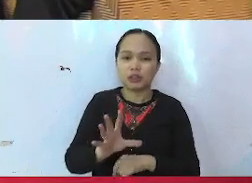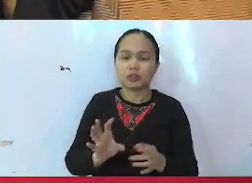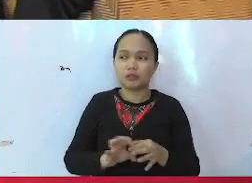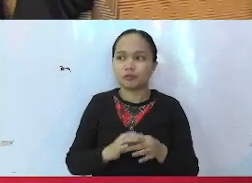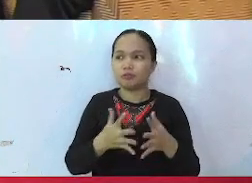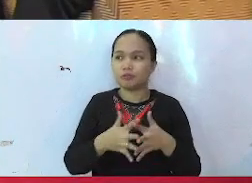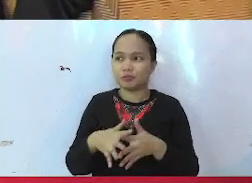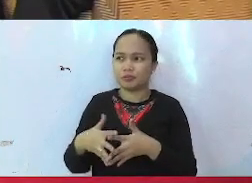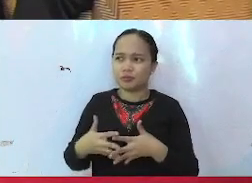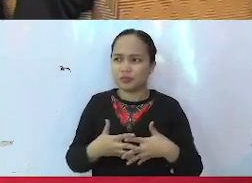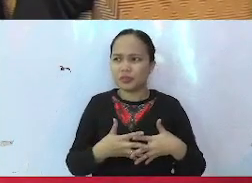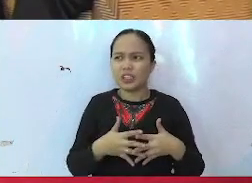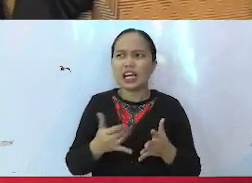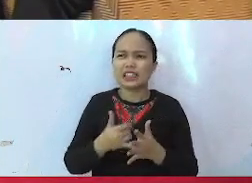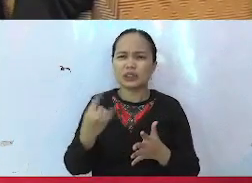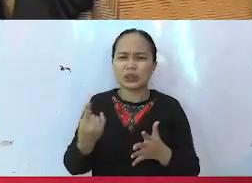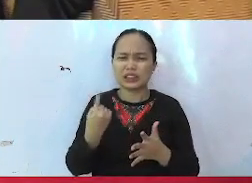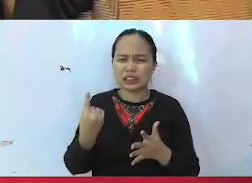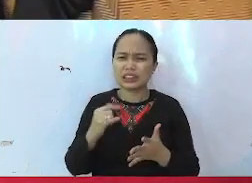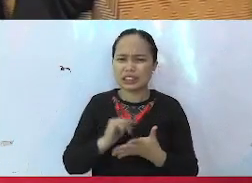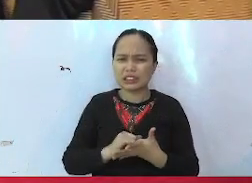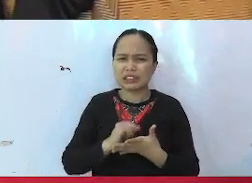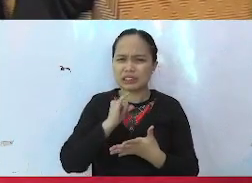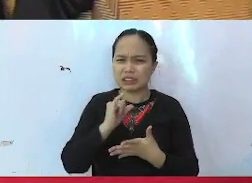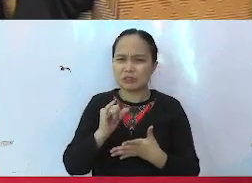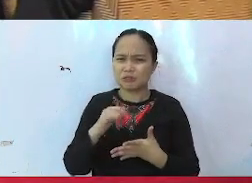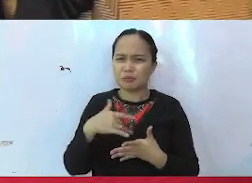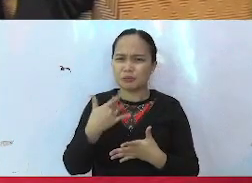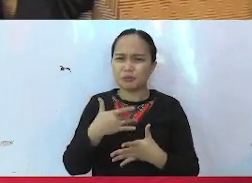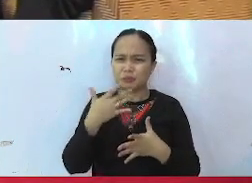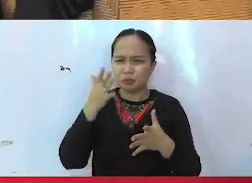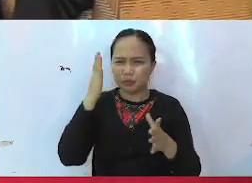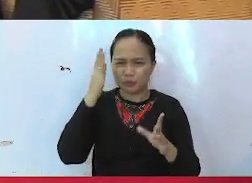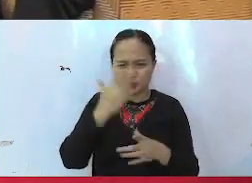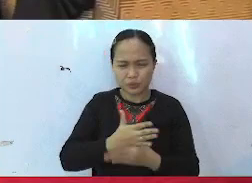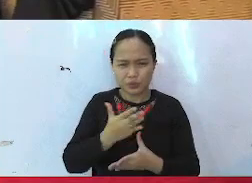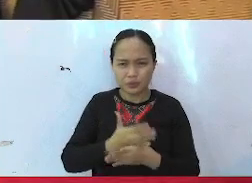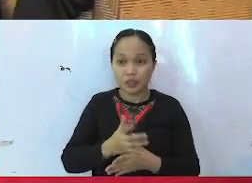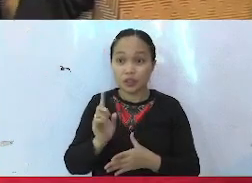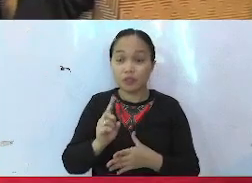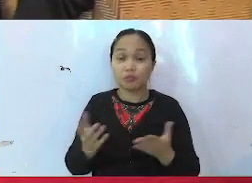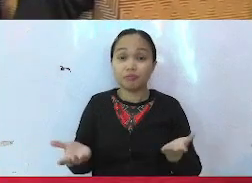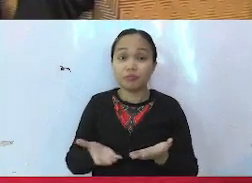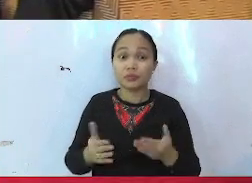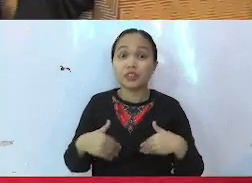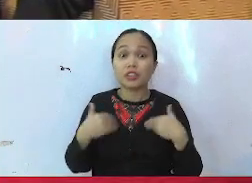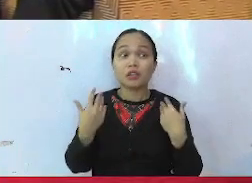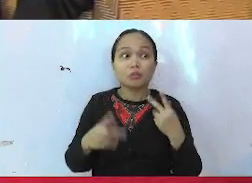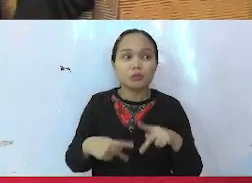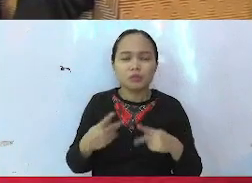Yeah, it really sidetracked them. You know, here in the Philippines, young people are very, you know, curious,